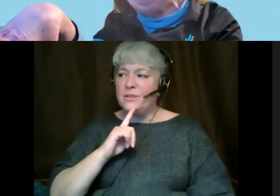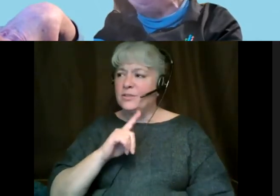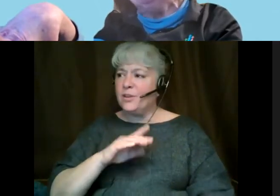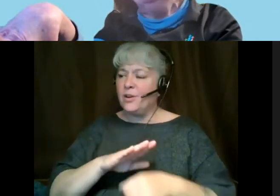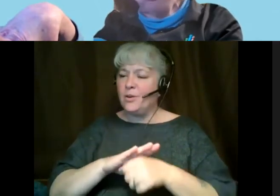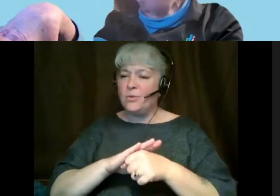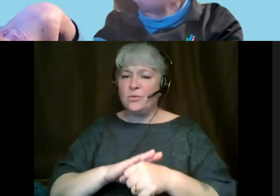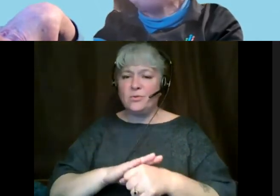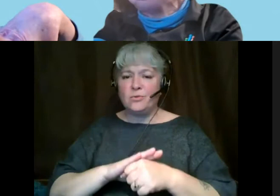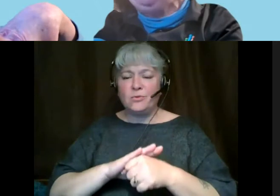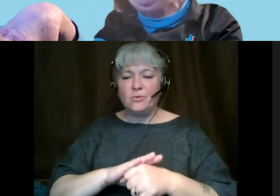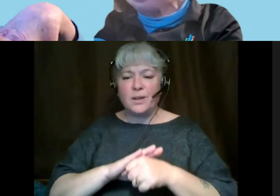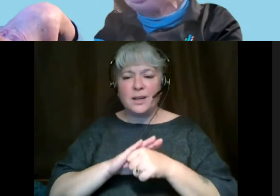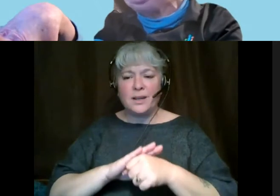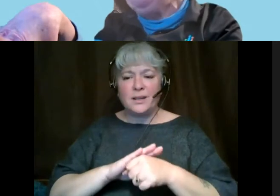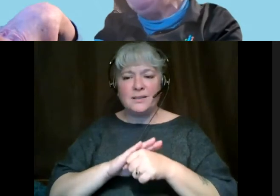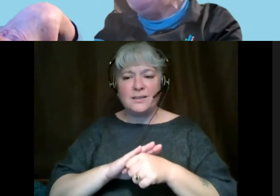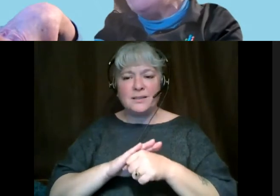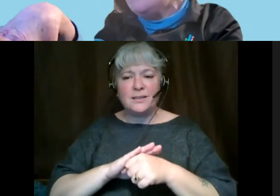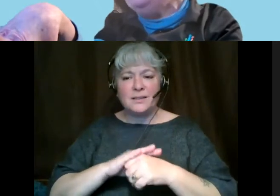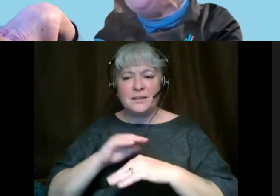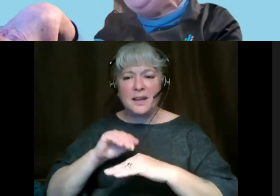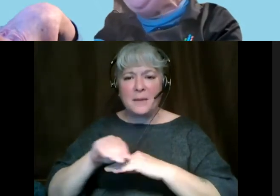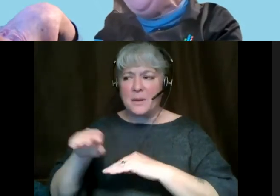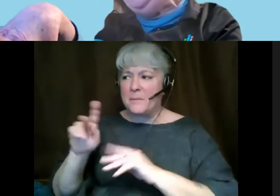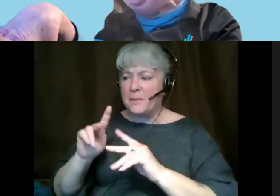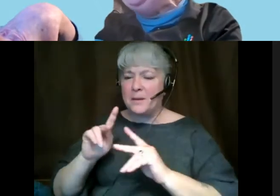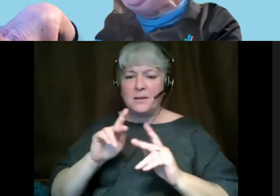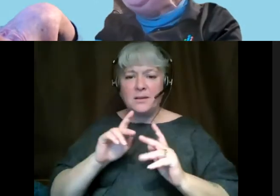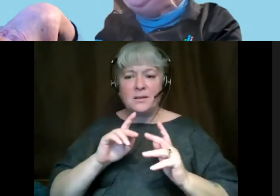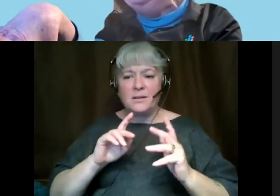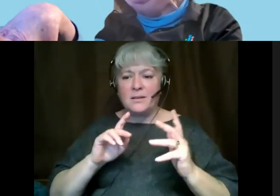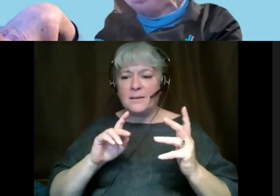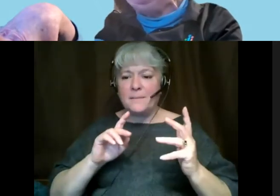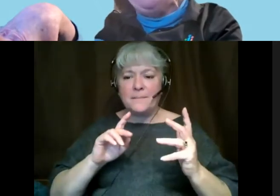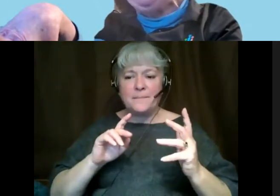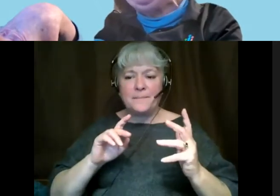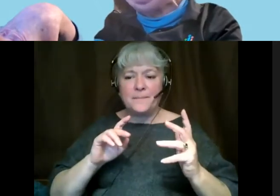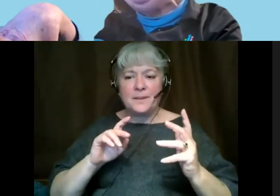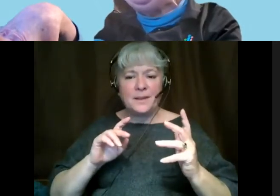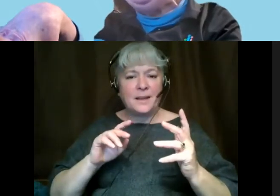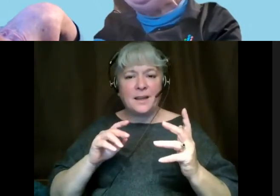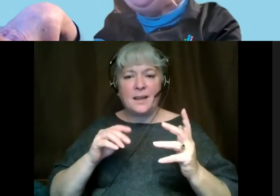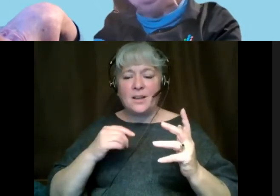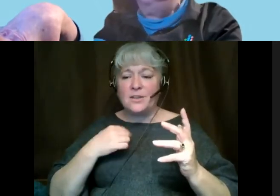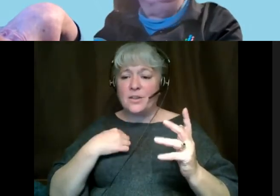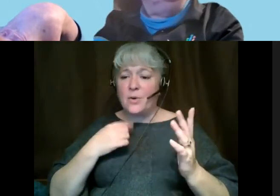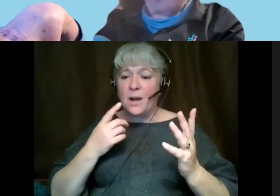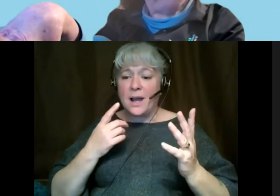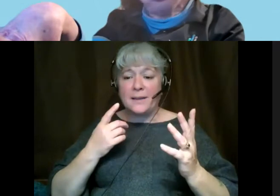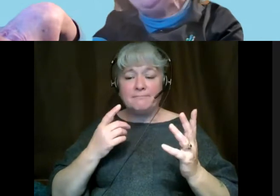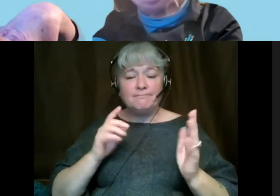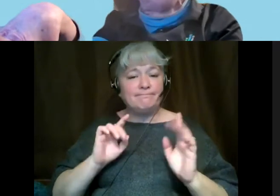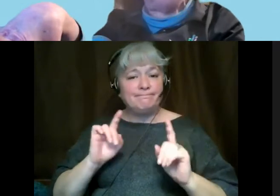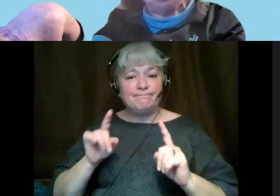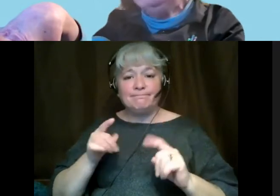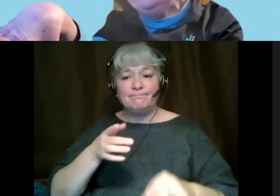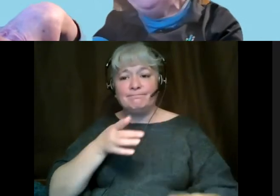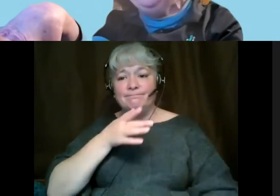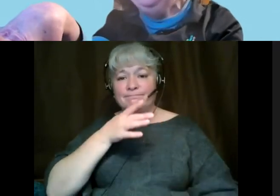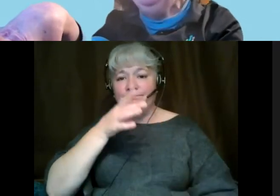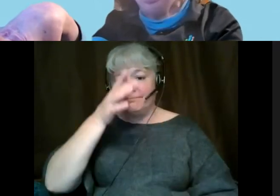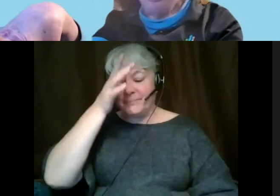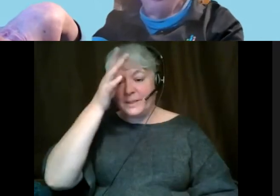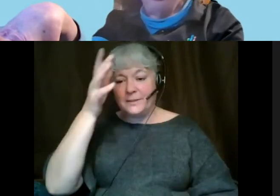someone sew straps on my pants so I could pull them up. Listen,